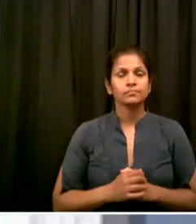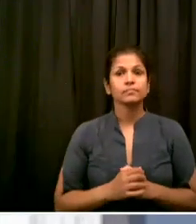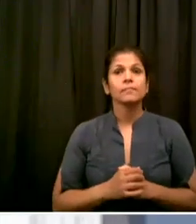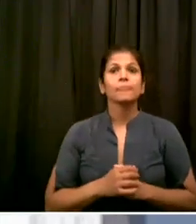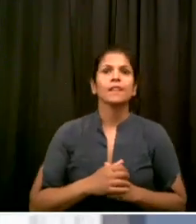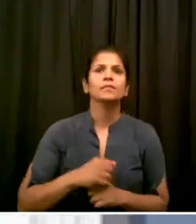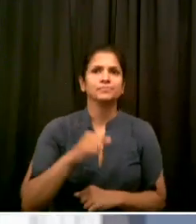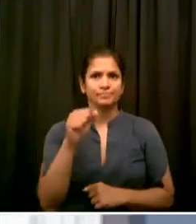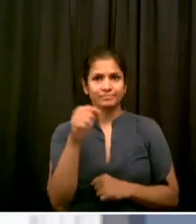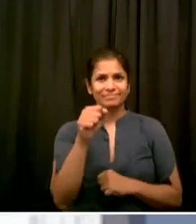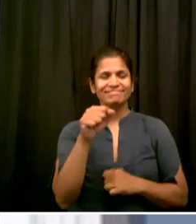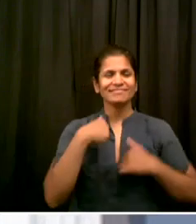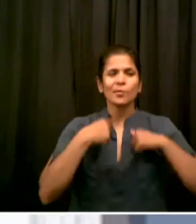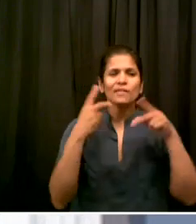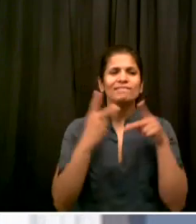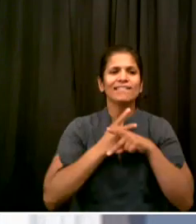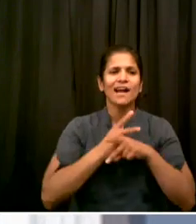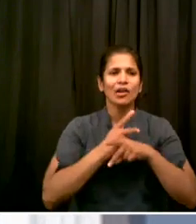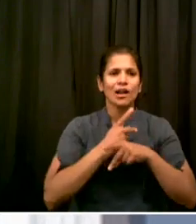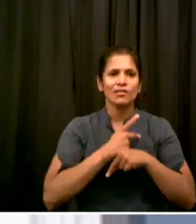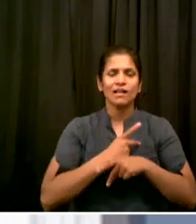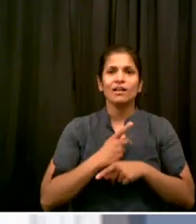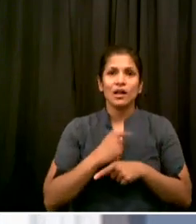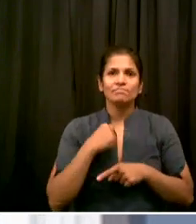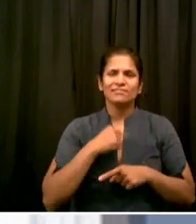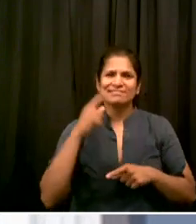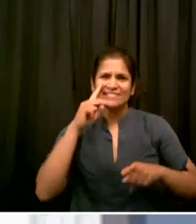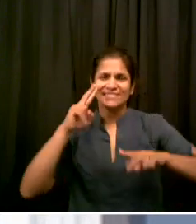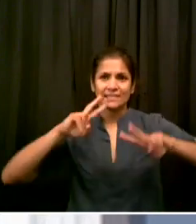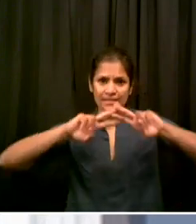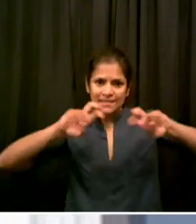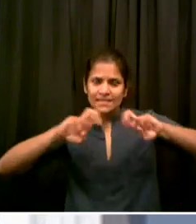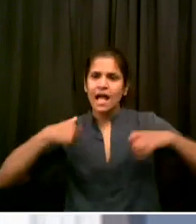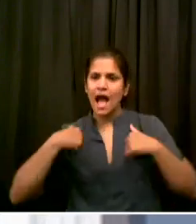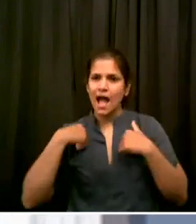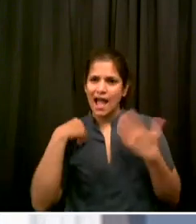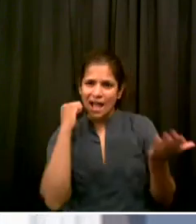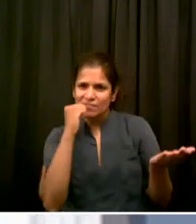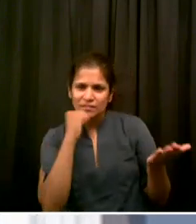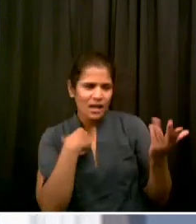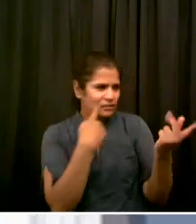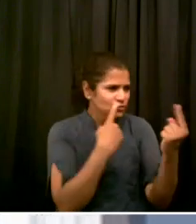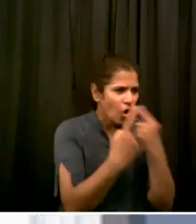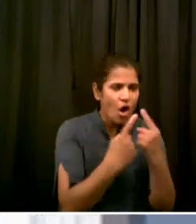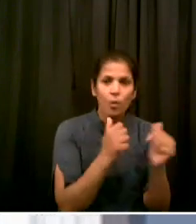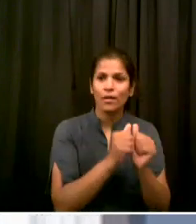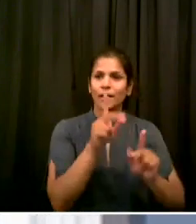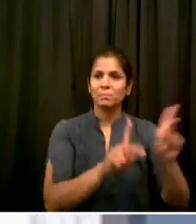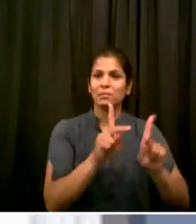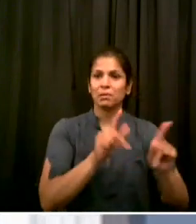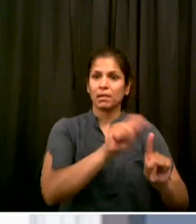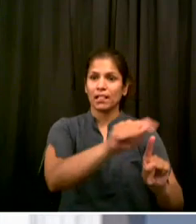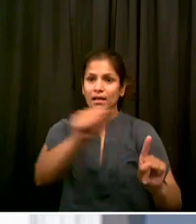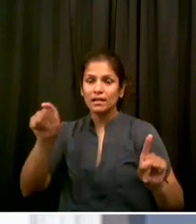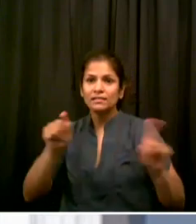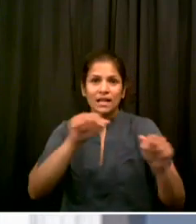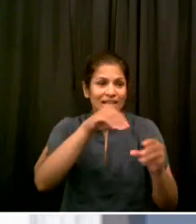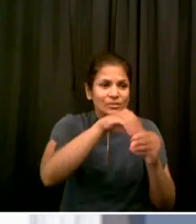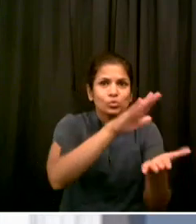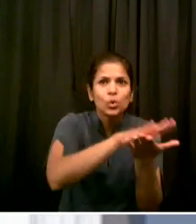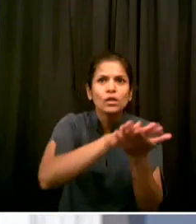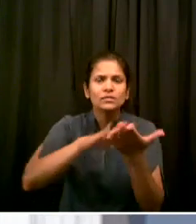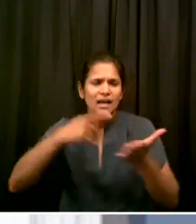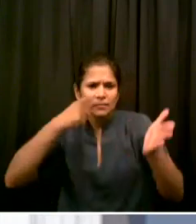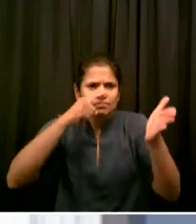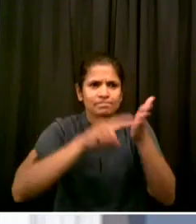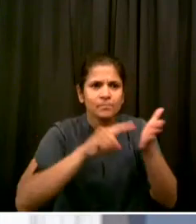are active, I would say, inspections that are happening, so we're compiling all of that data. Obviously, when you think about